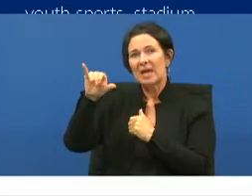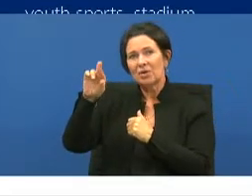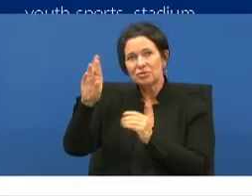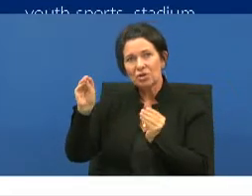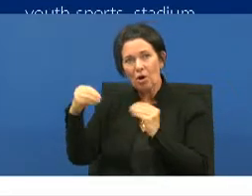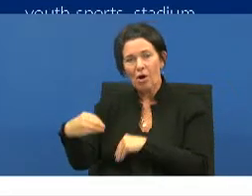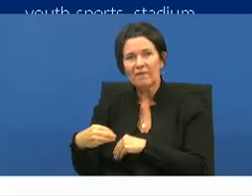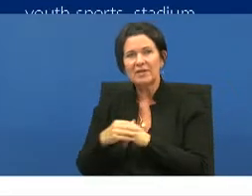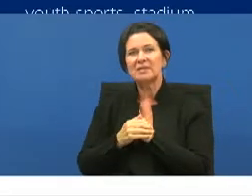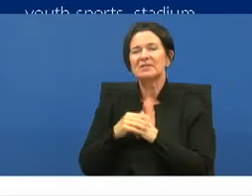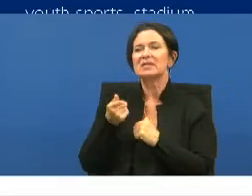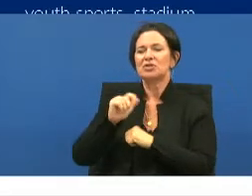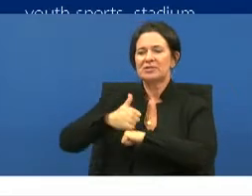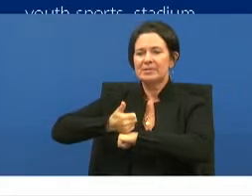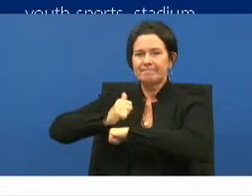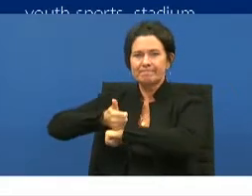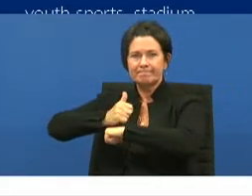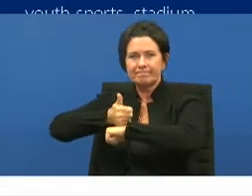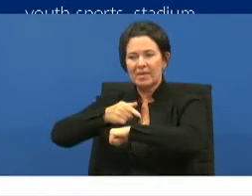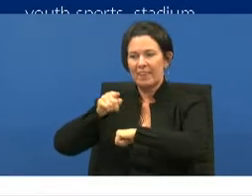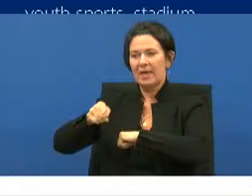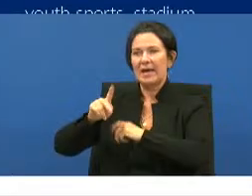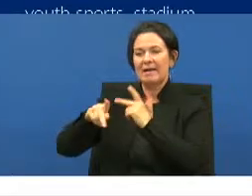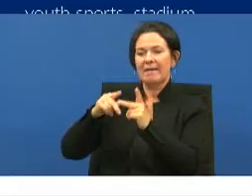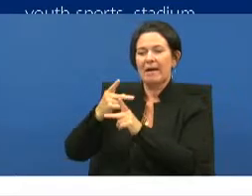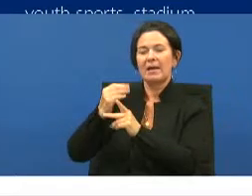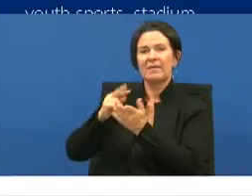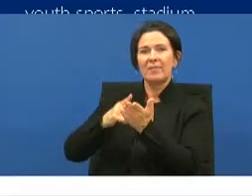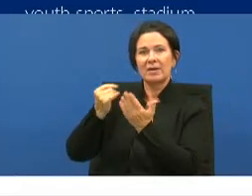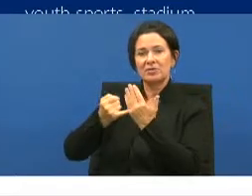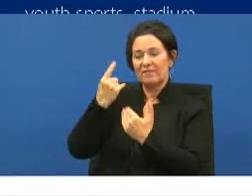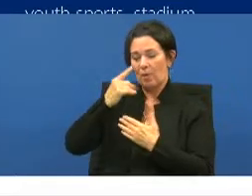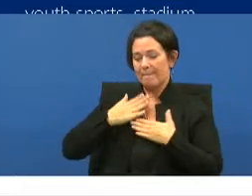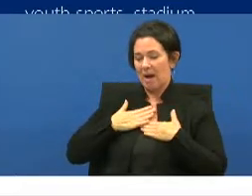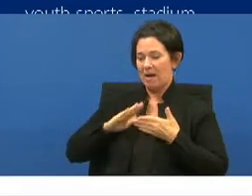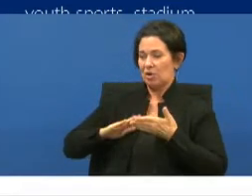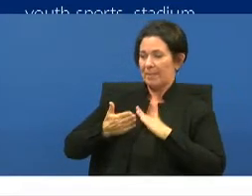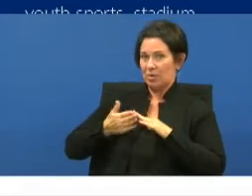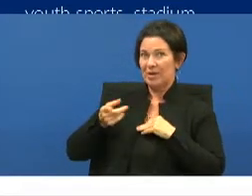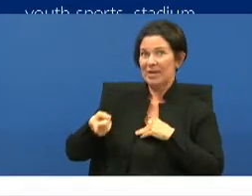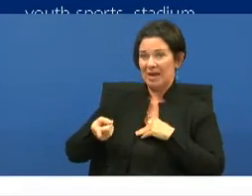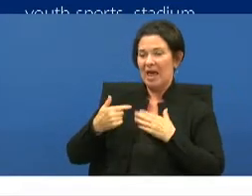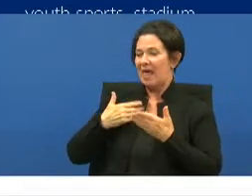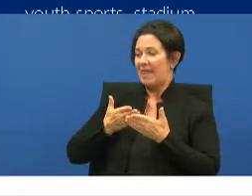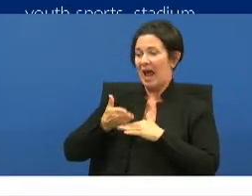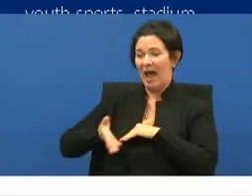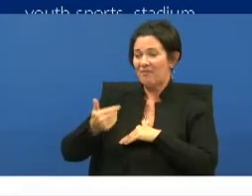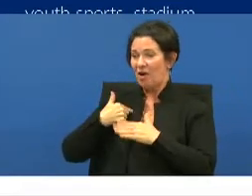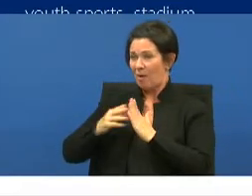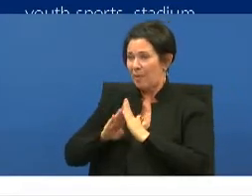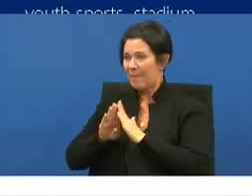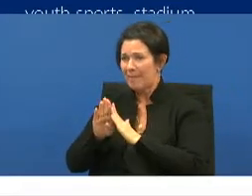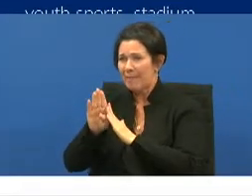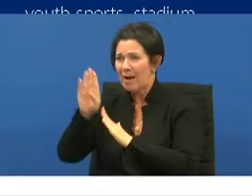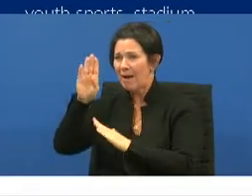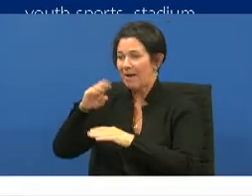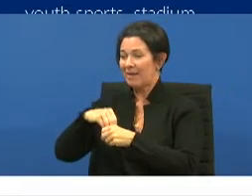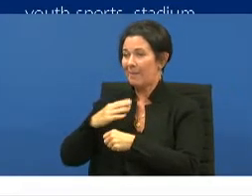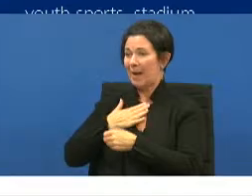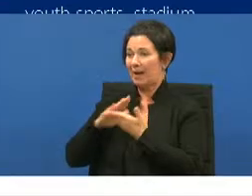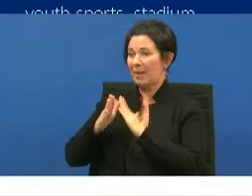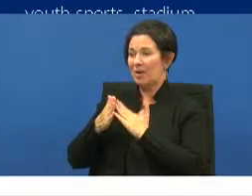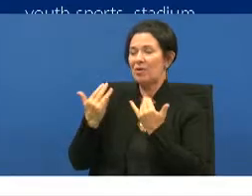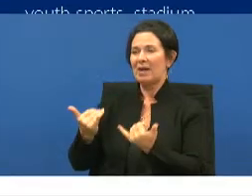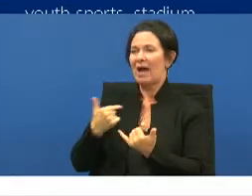putting these very kinds of projects together for my community, and then I took that sort of on the road, and now we've done it over 1,000